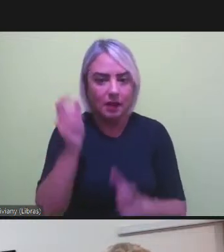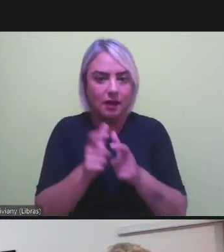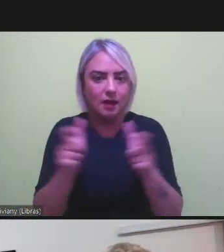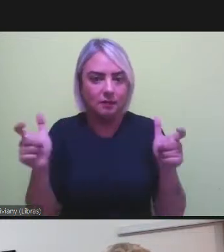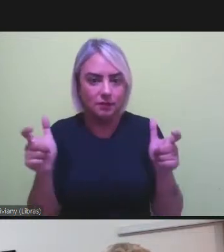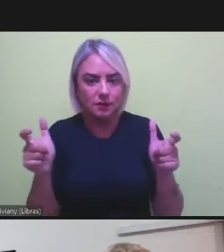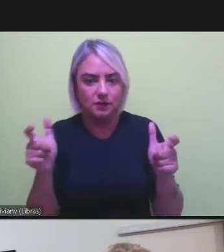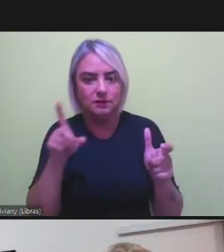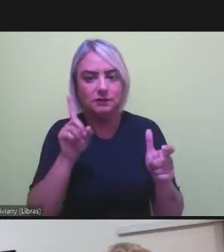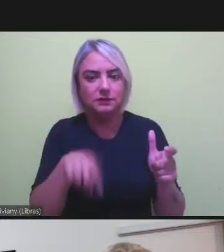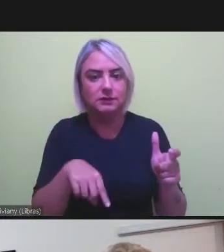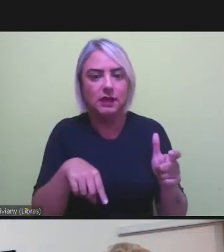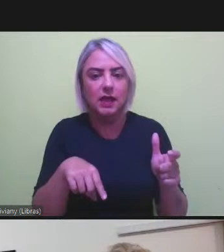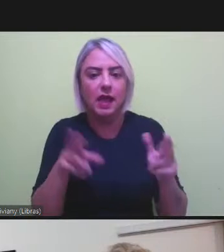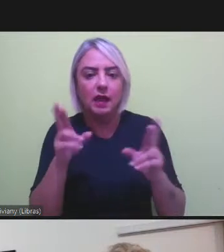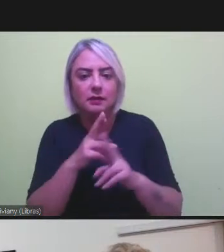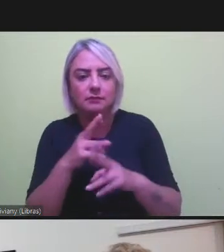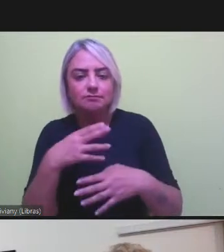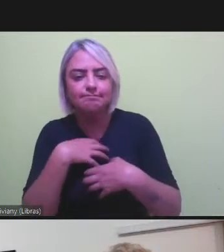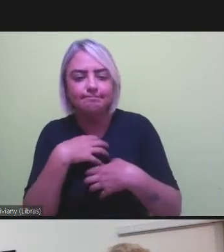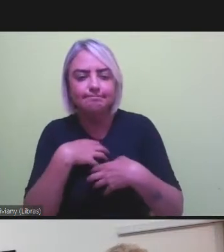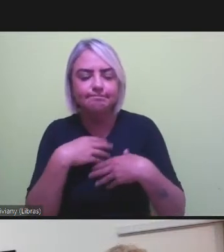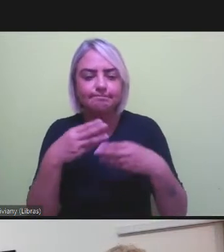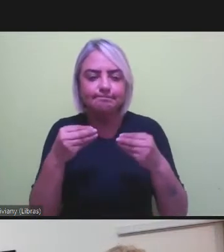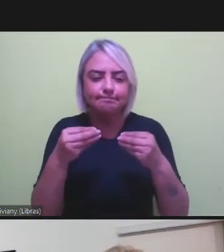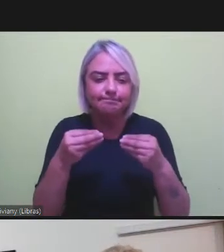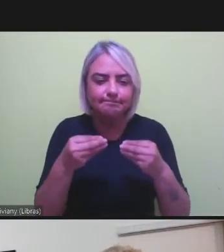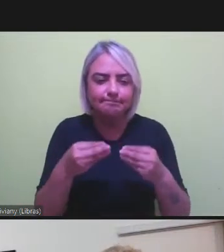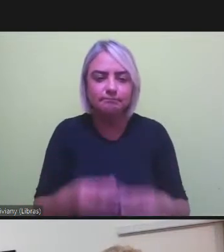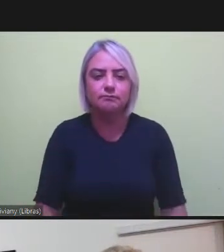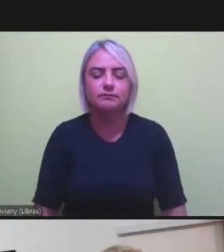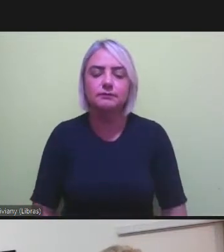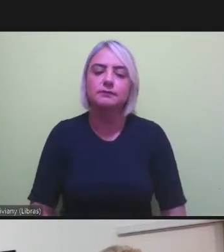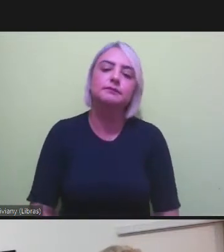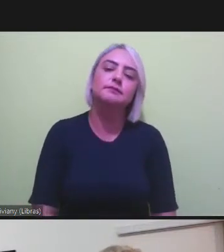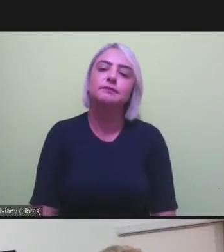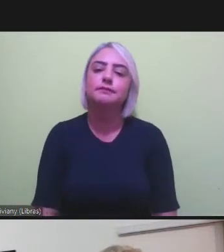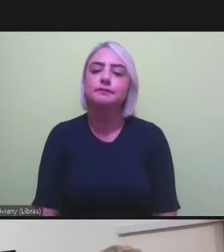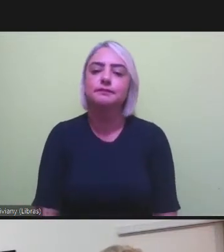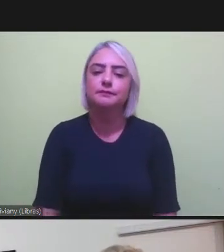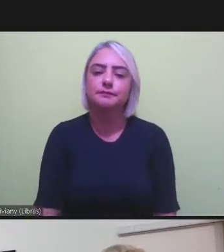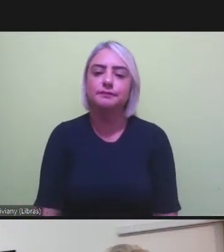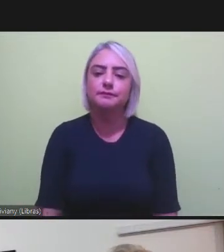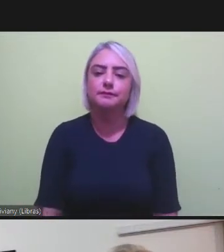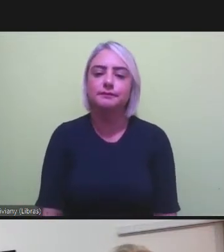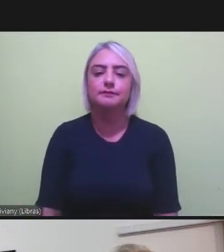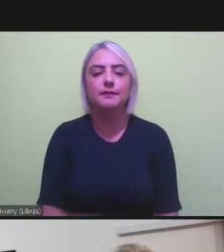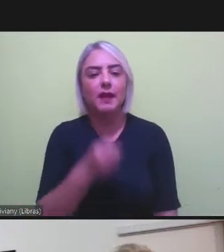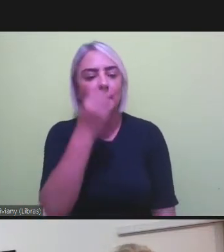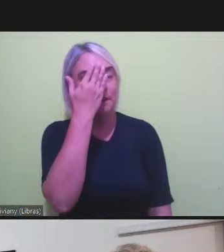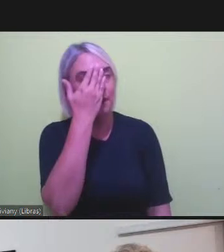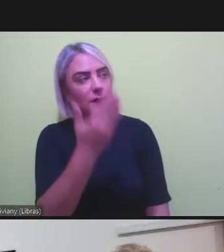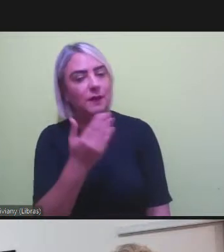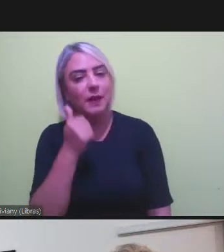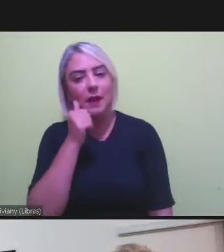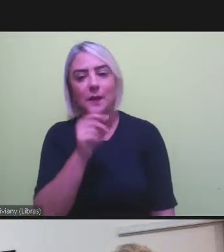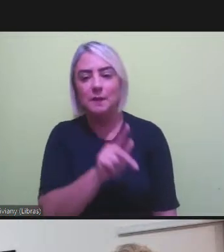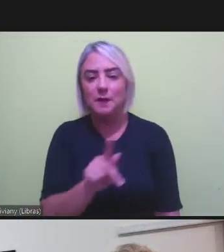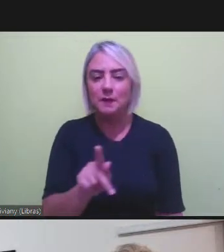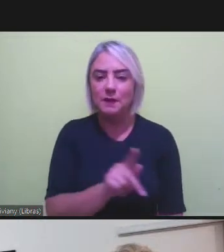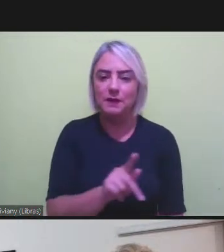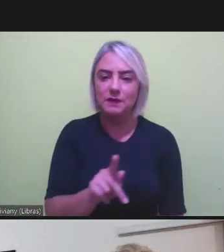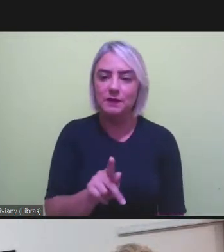that's broader. It's knowledge that has to do with sensibility. Muito obrigada, professora. Thank you very